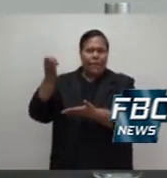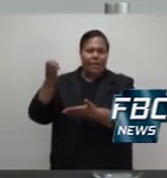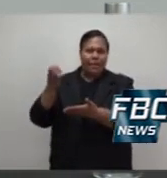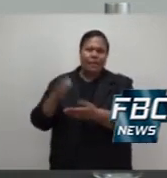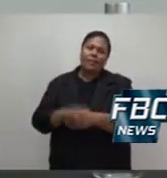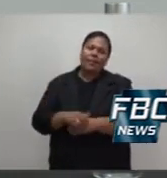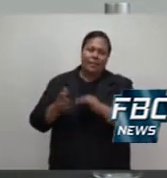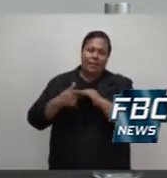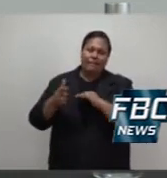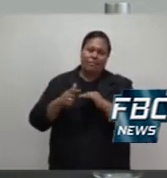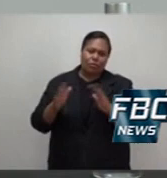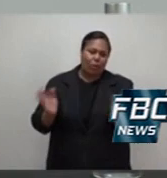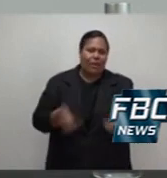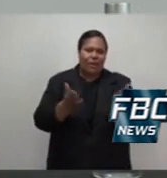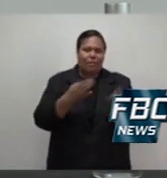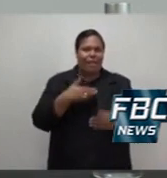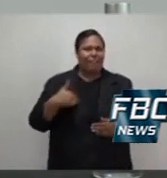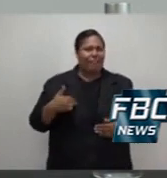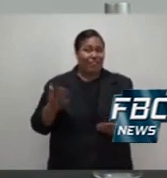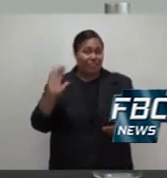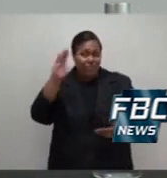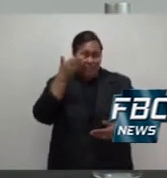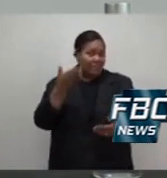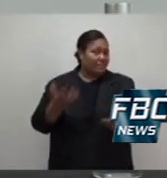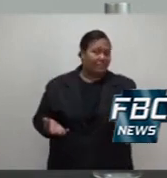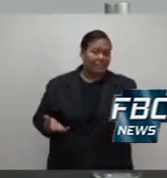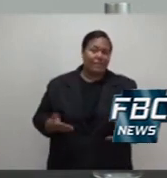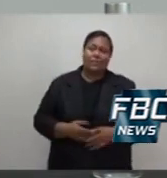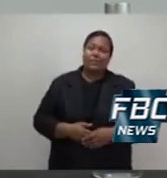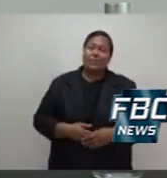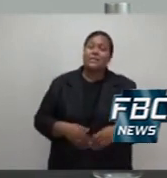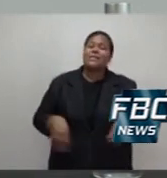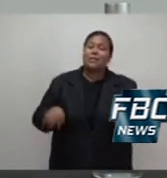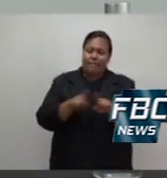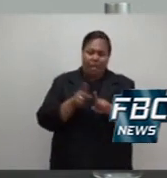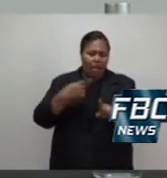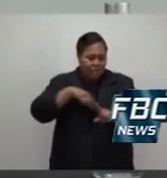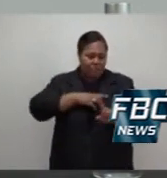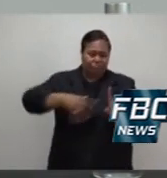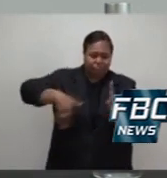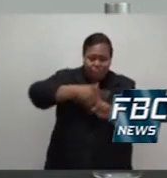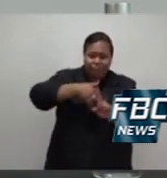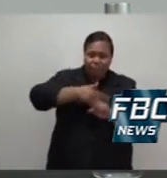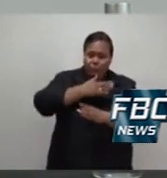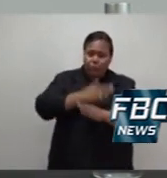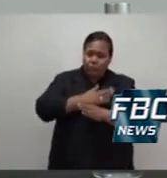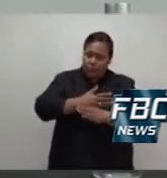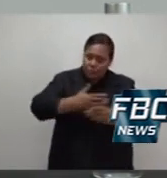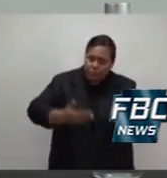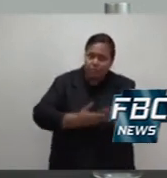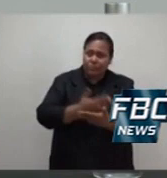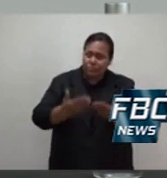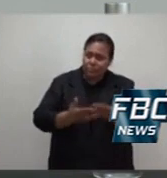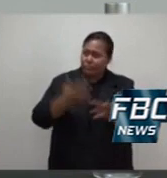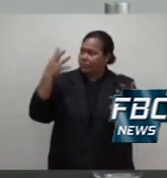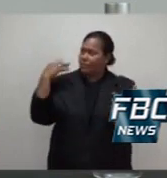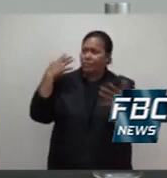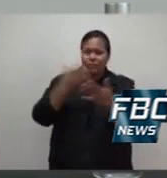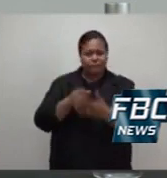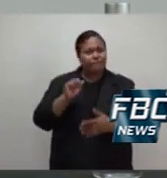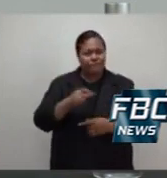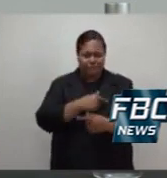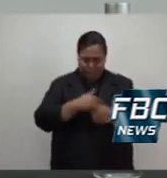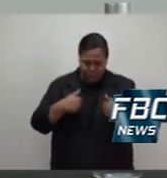outcomes. So like I said, we've discussed this a lot, and I'm very